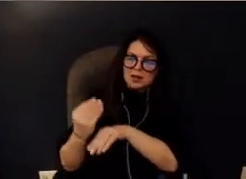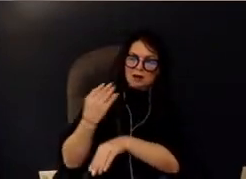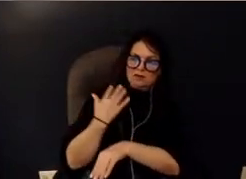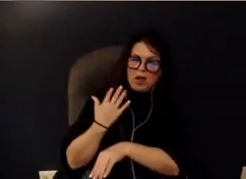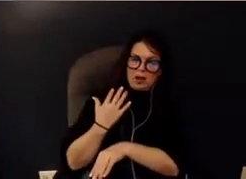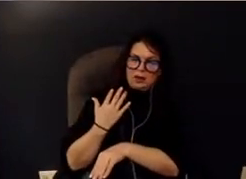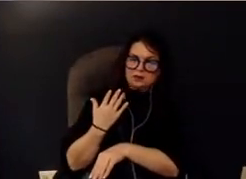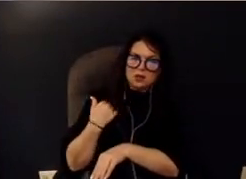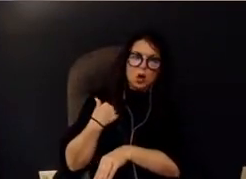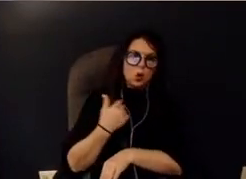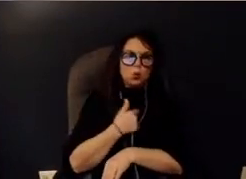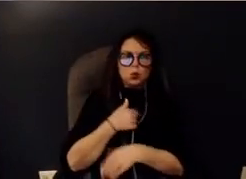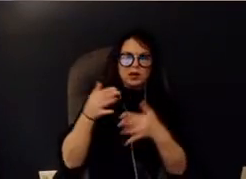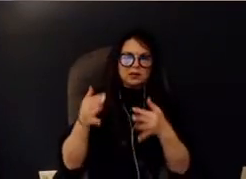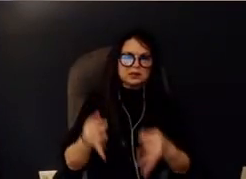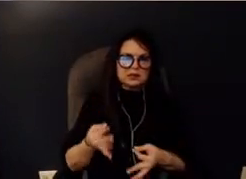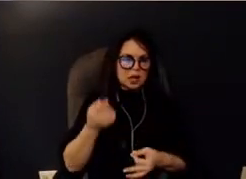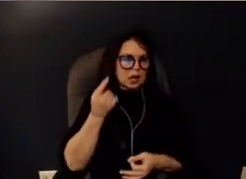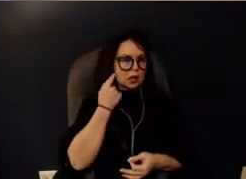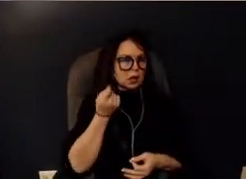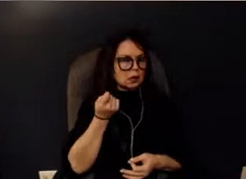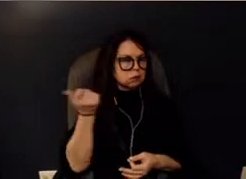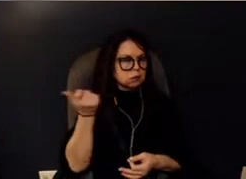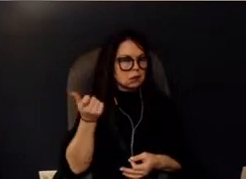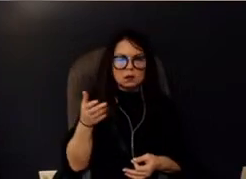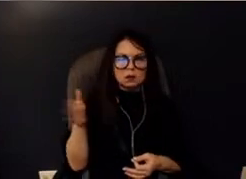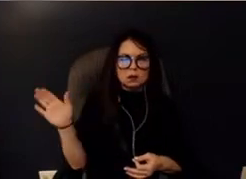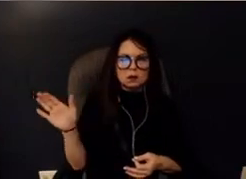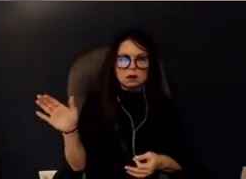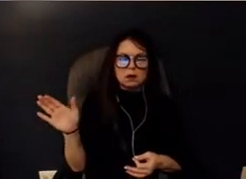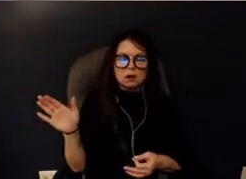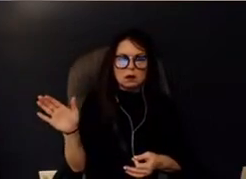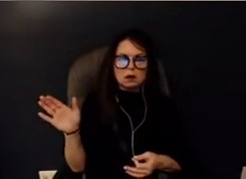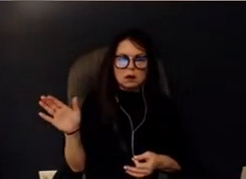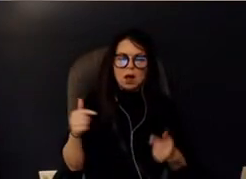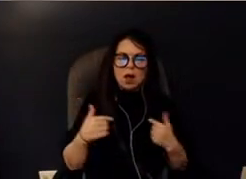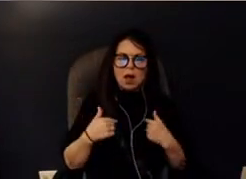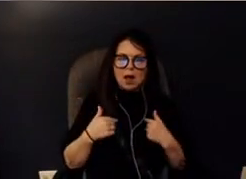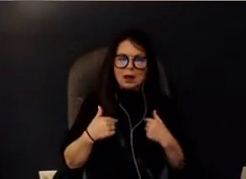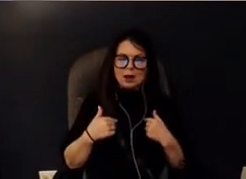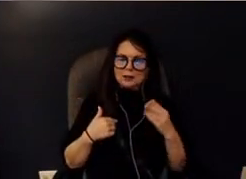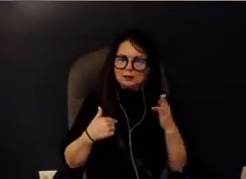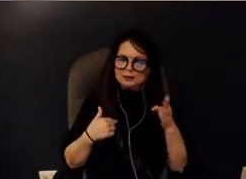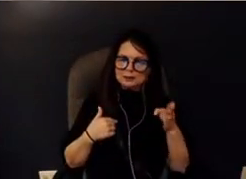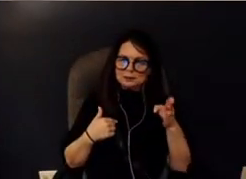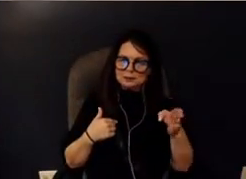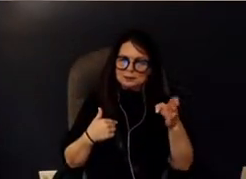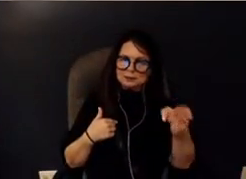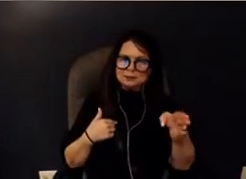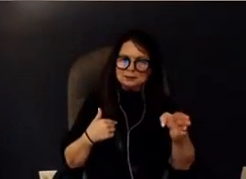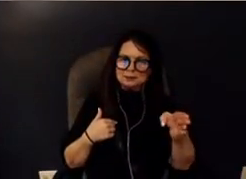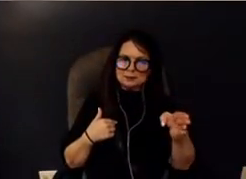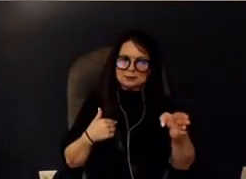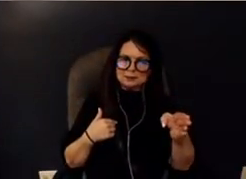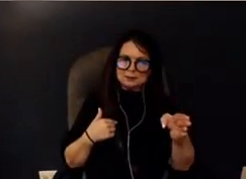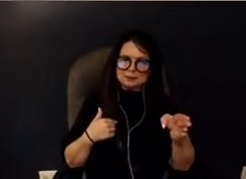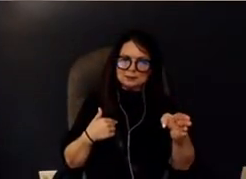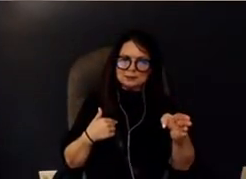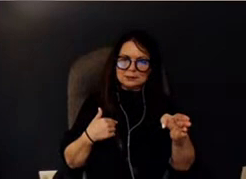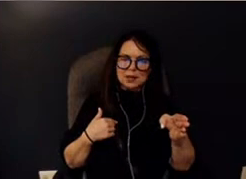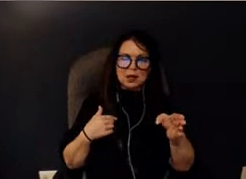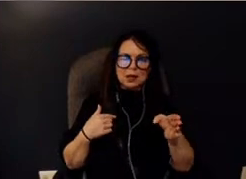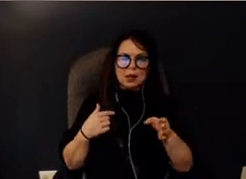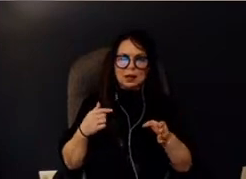that In future years, future leaders will be reluctant to be